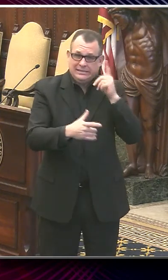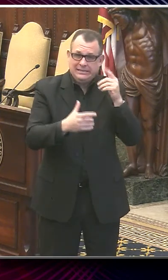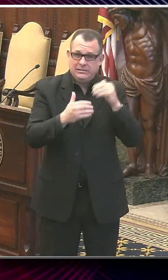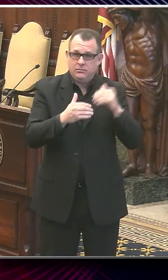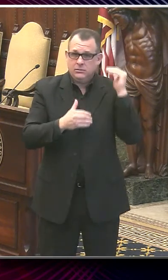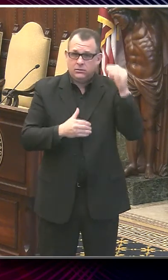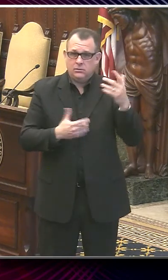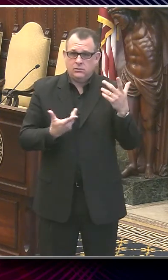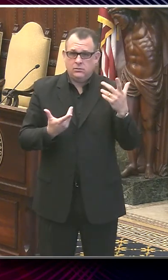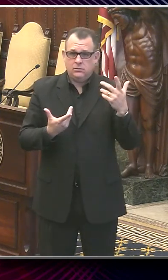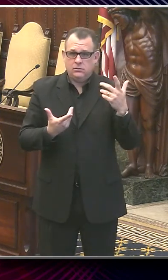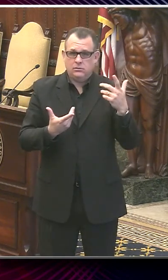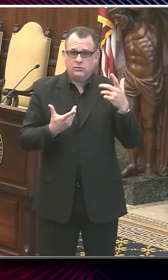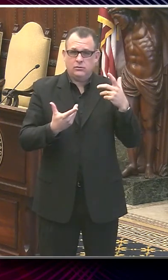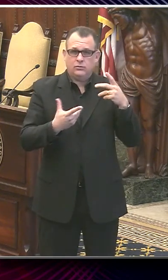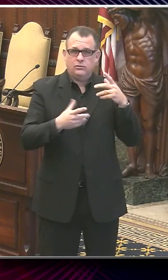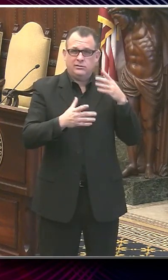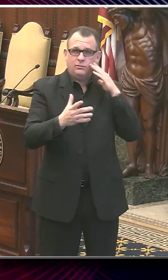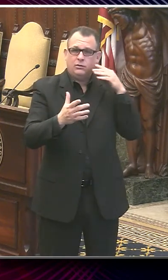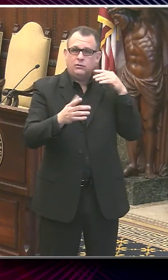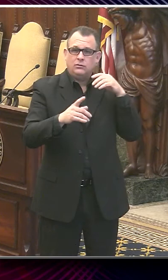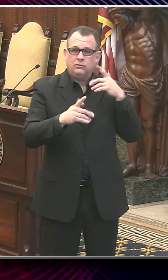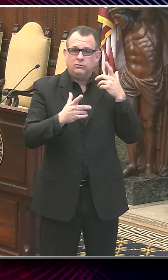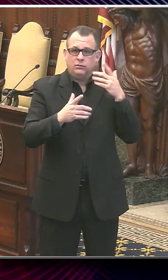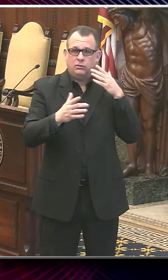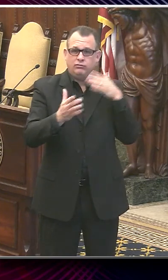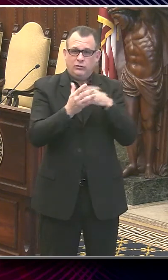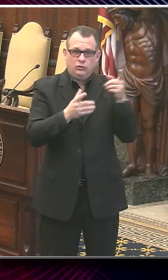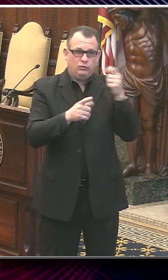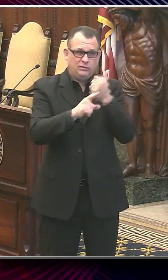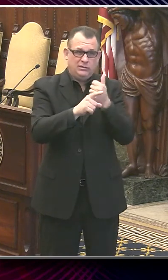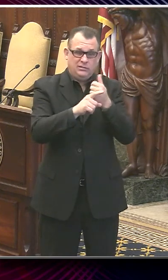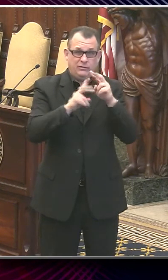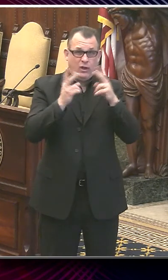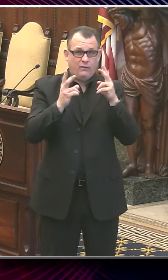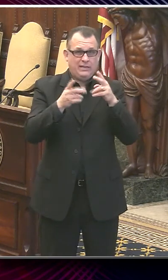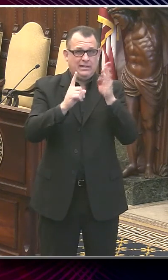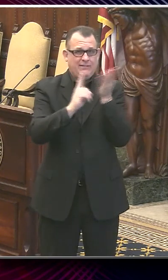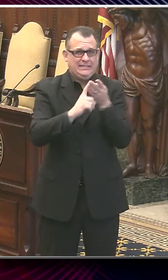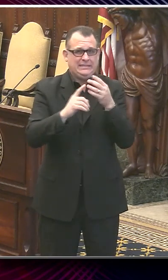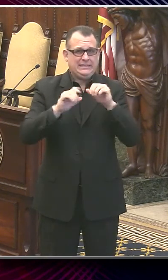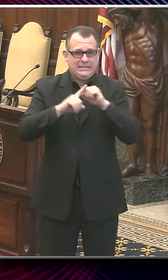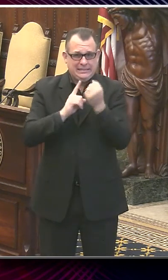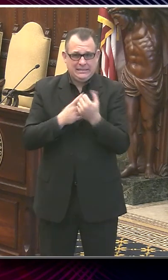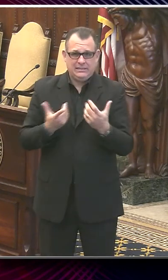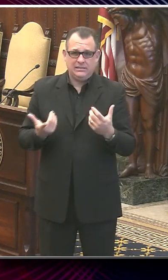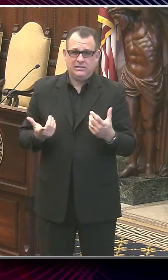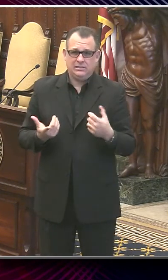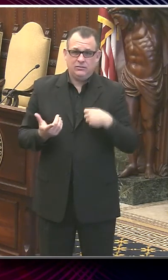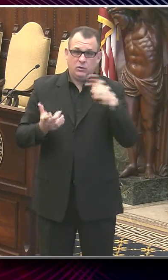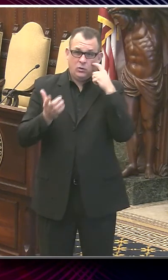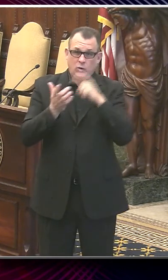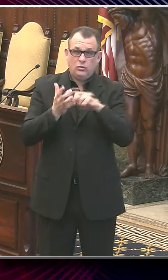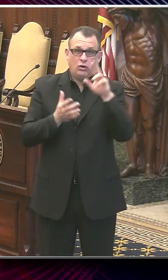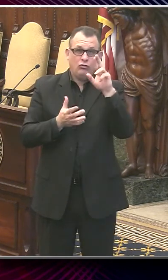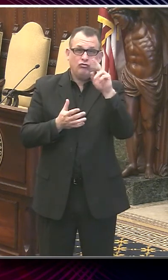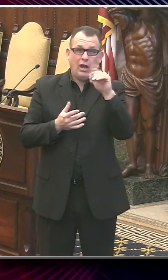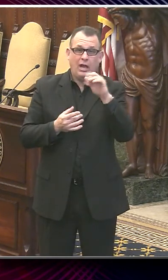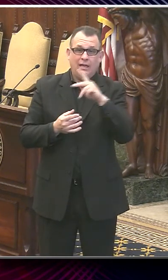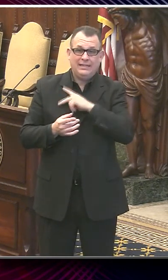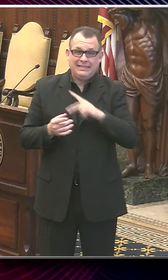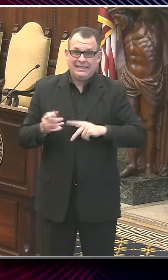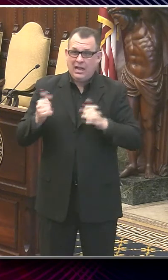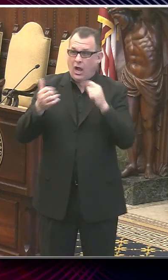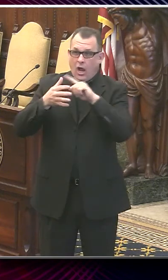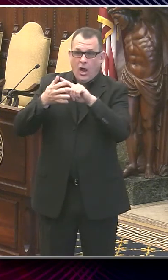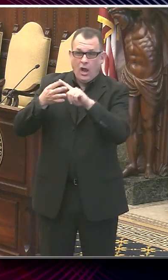is putting on a pretty convincing case. However, as we saw with Rodney King and some other stuff back in the day, it doesn't